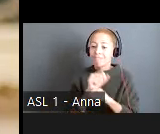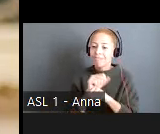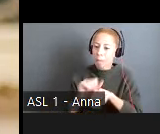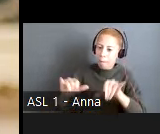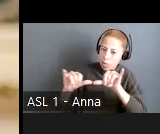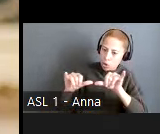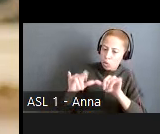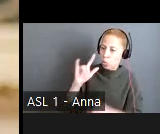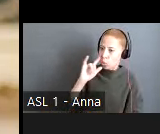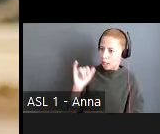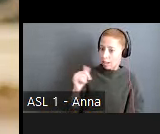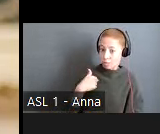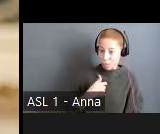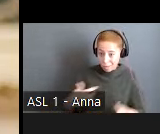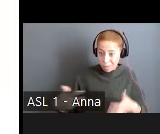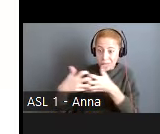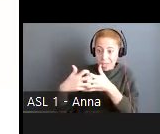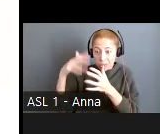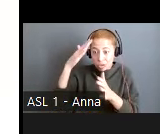So we decided to get to work.